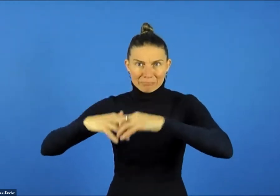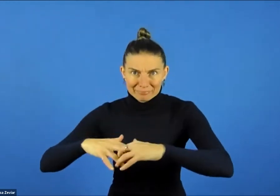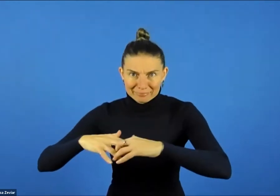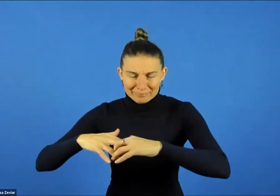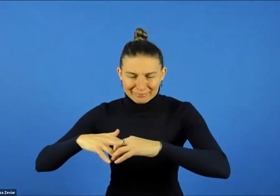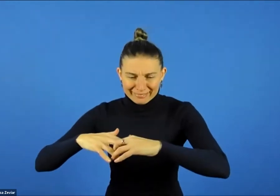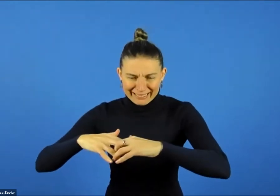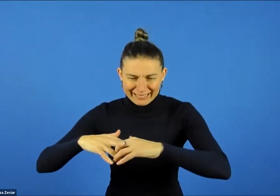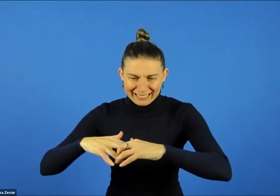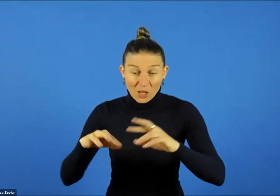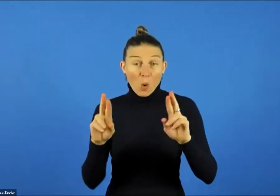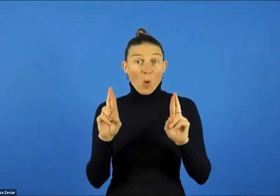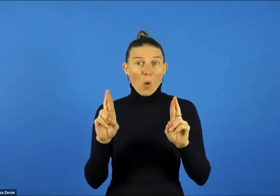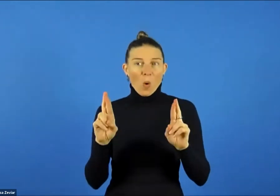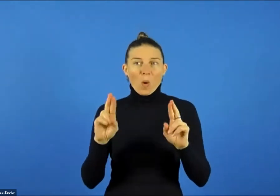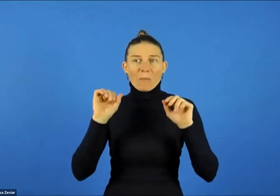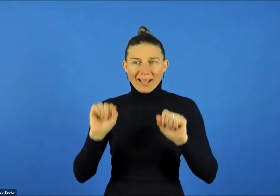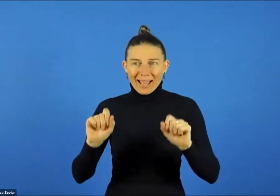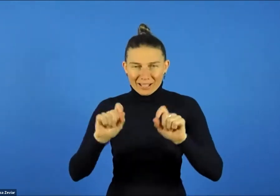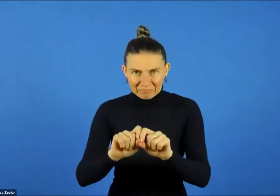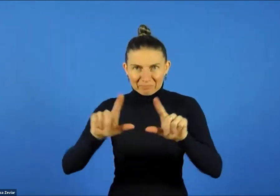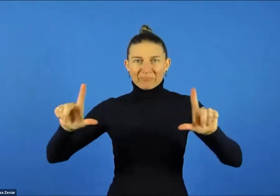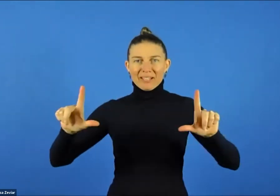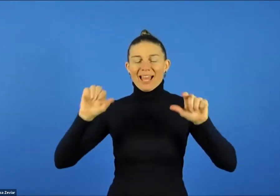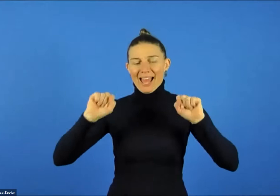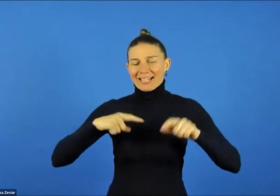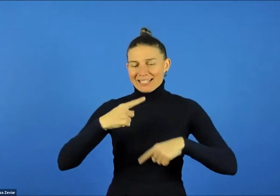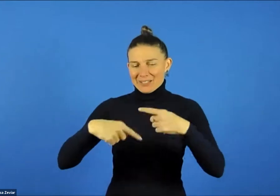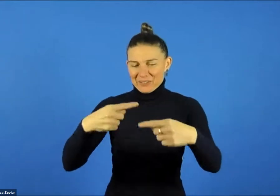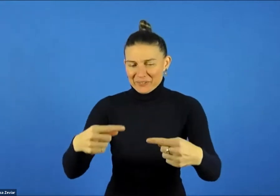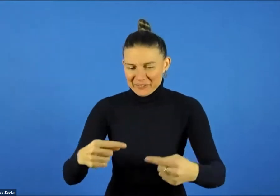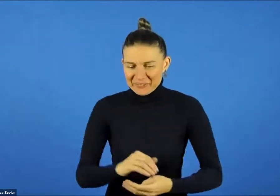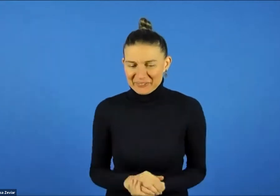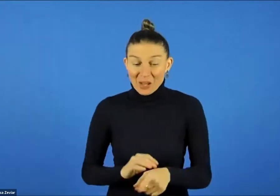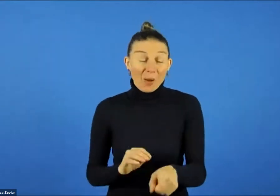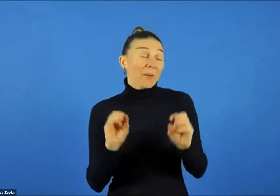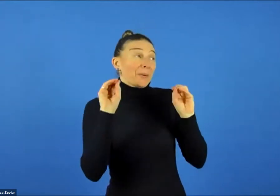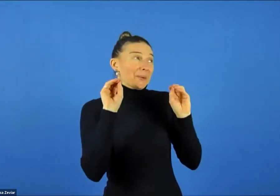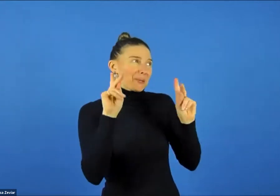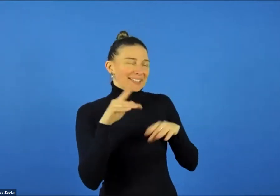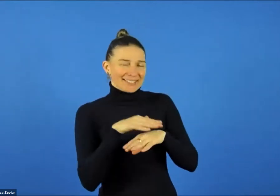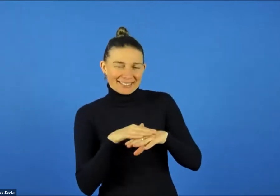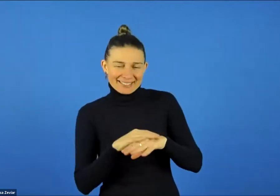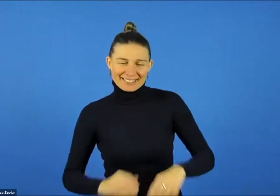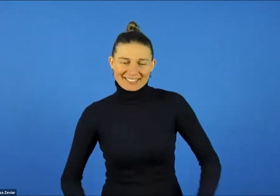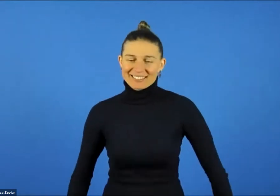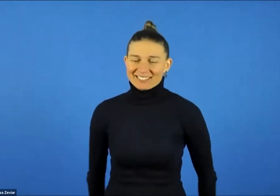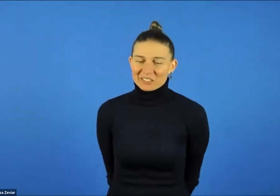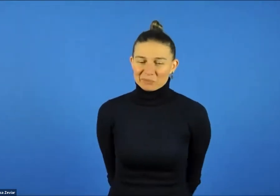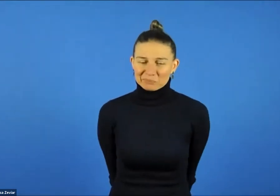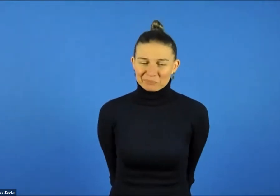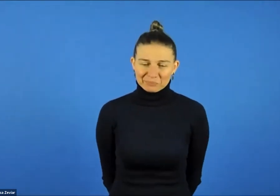can reshare the screen and continue your presentation. All right. Okay. Thank you for your